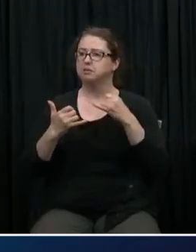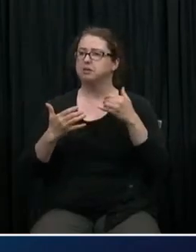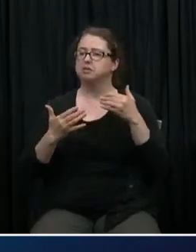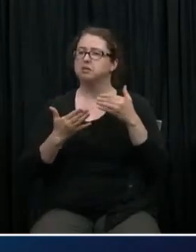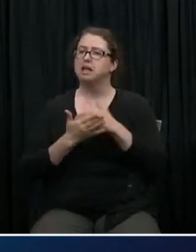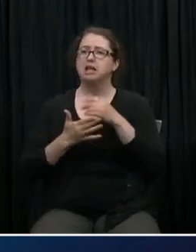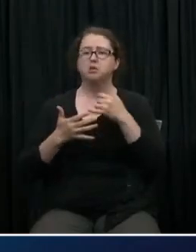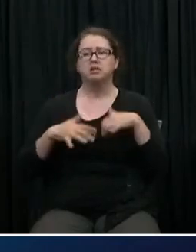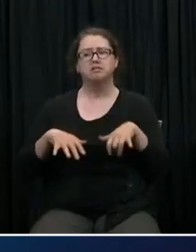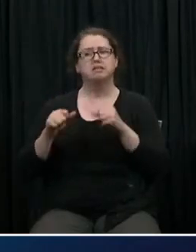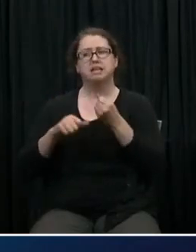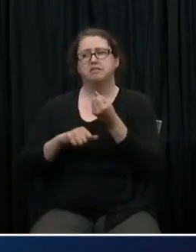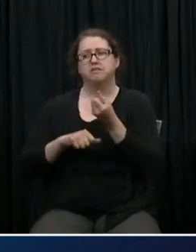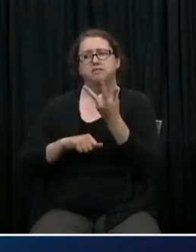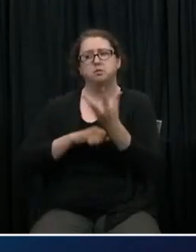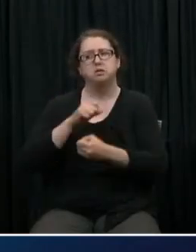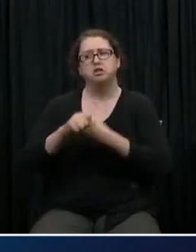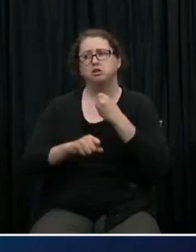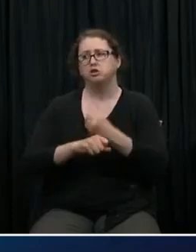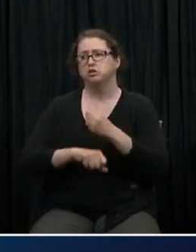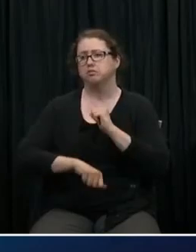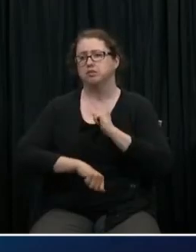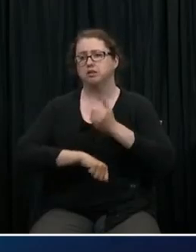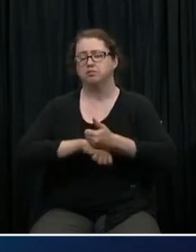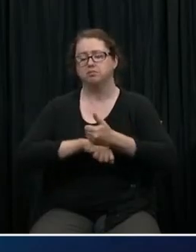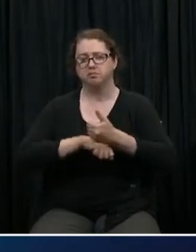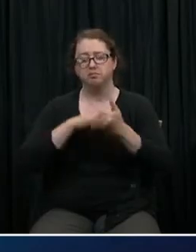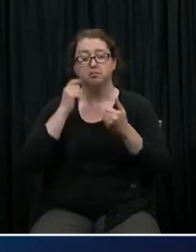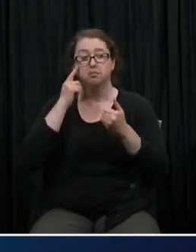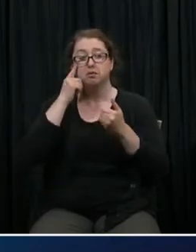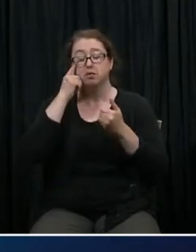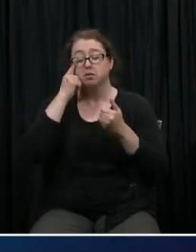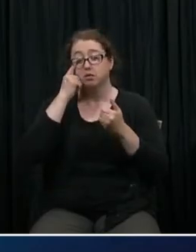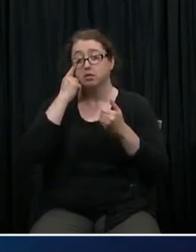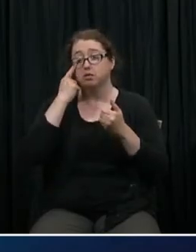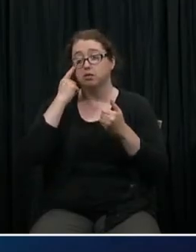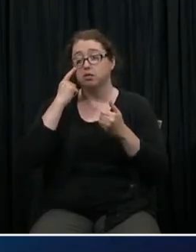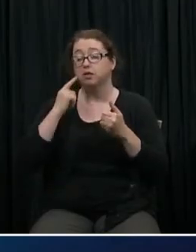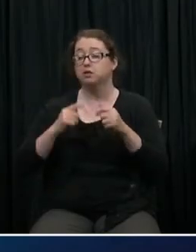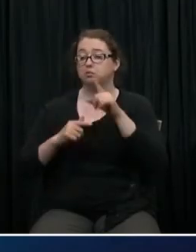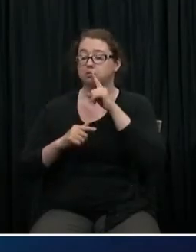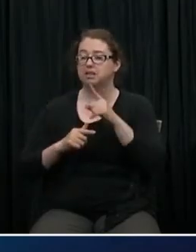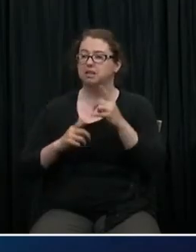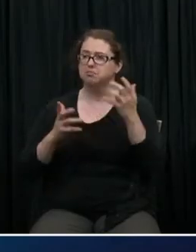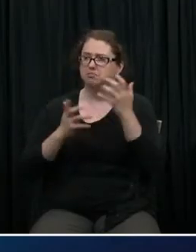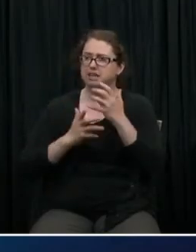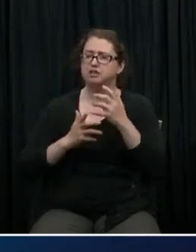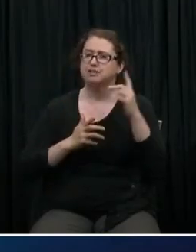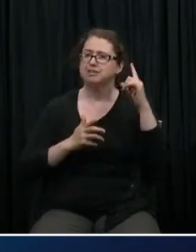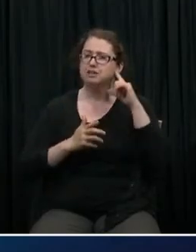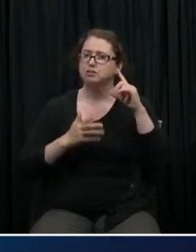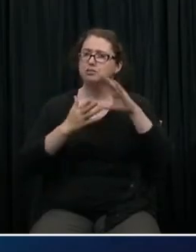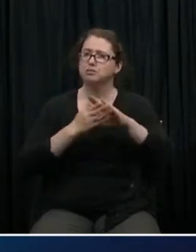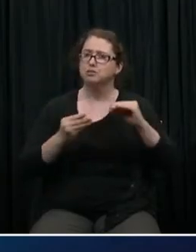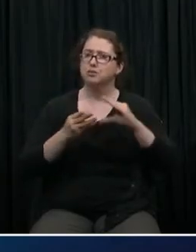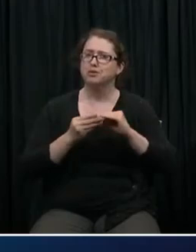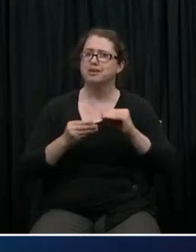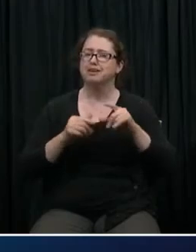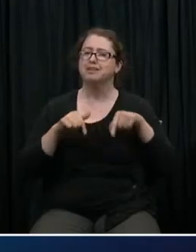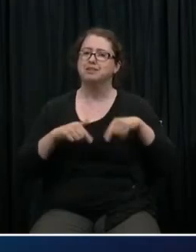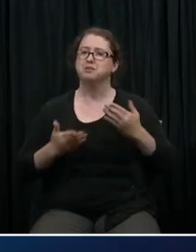of years. You're going to be amazed when you hear some of the details of this